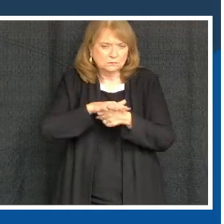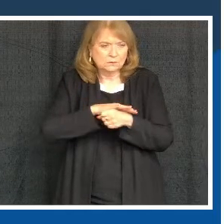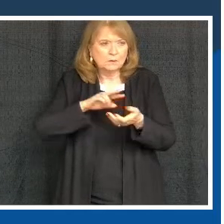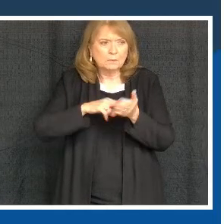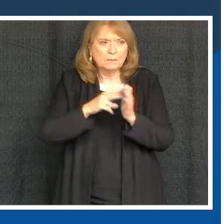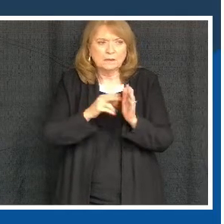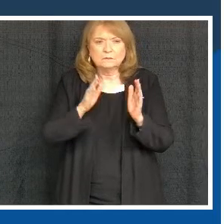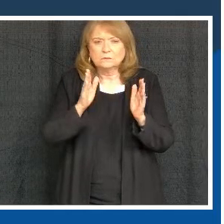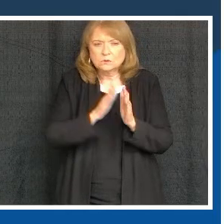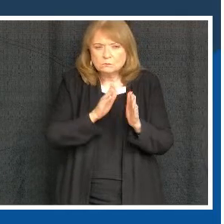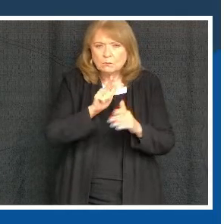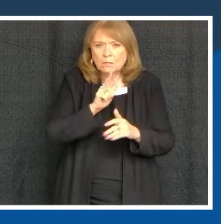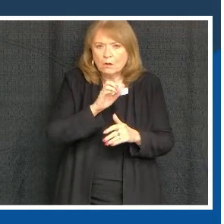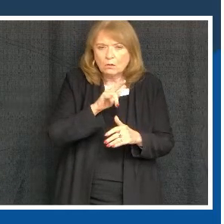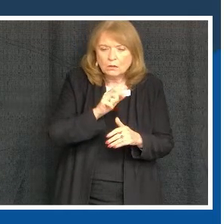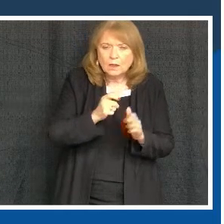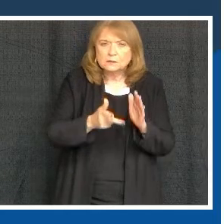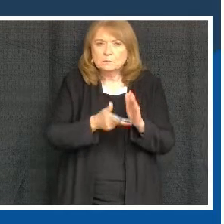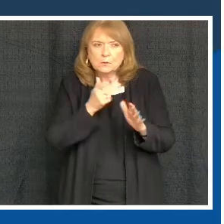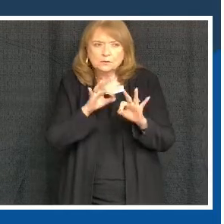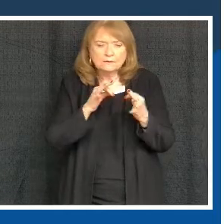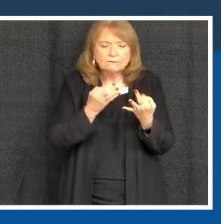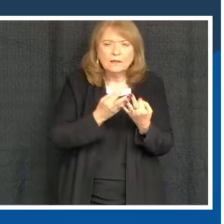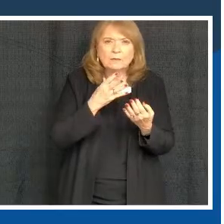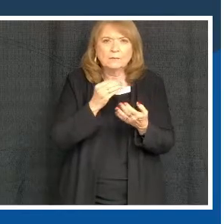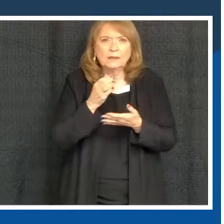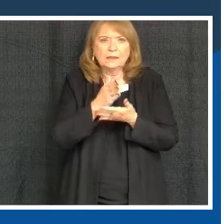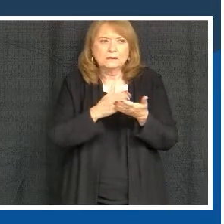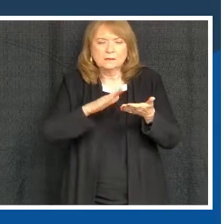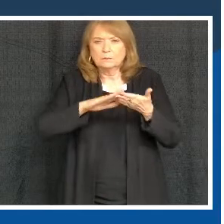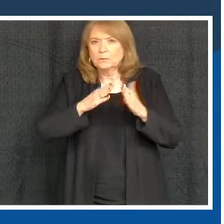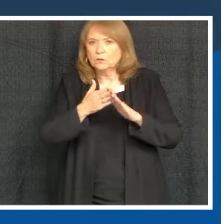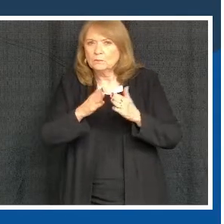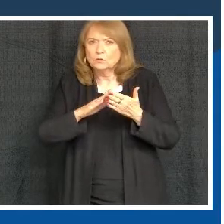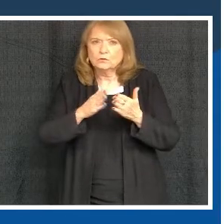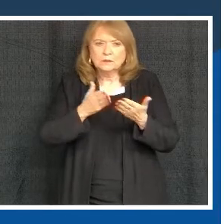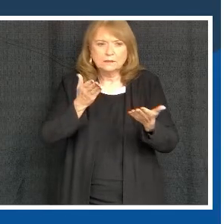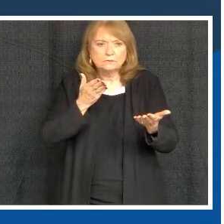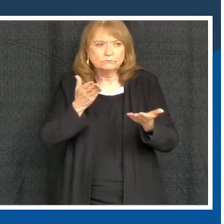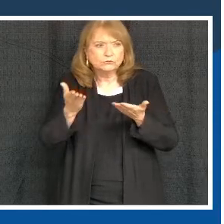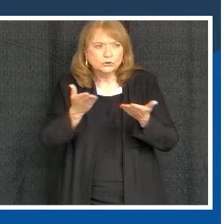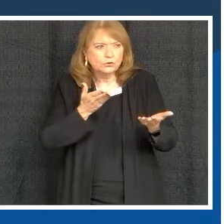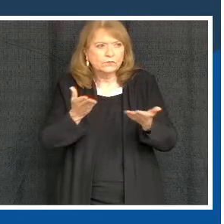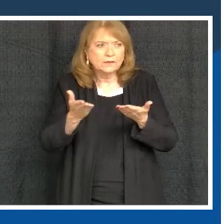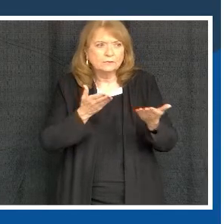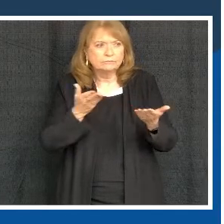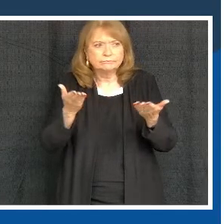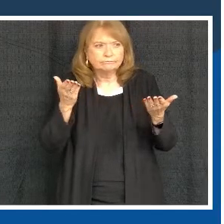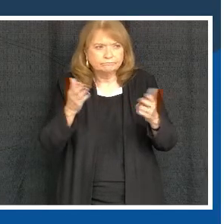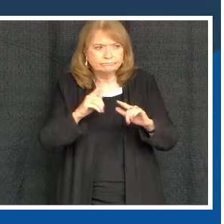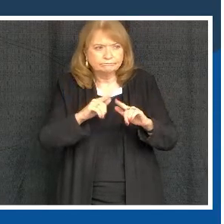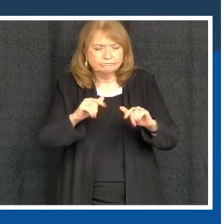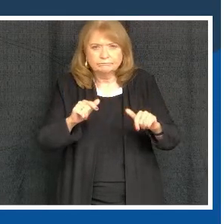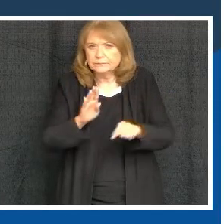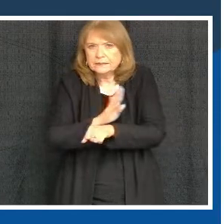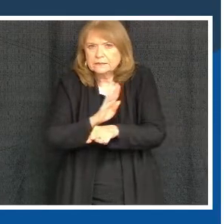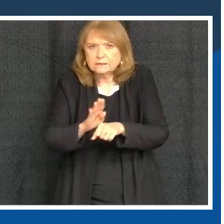single family to multifamily, and some community serving commercial is also appropriate. And I'll go to